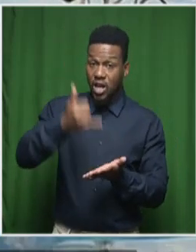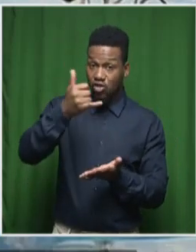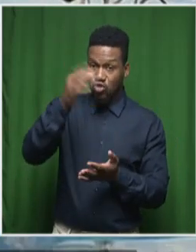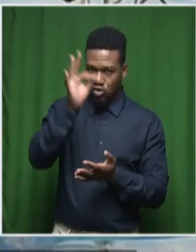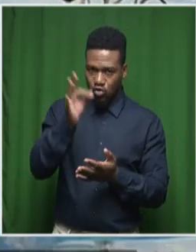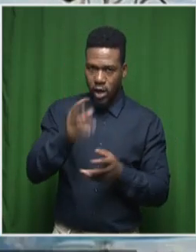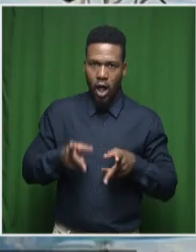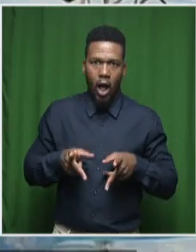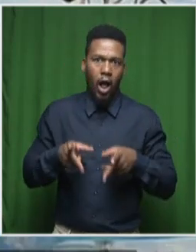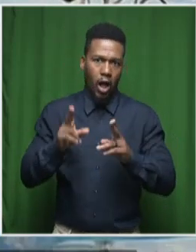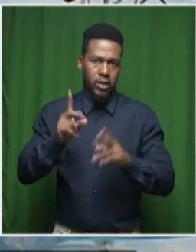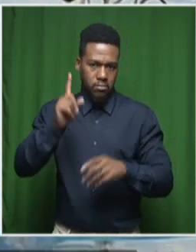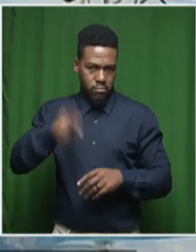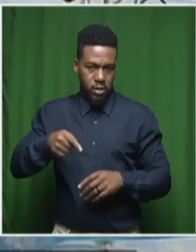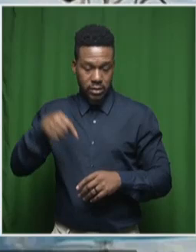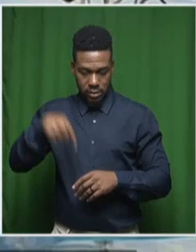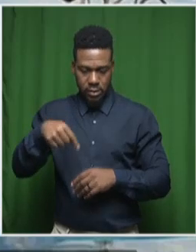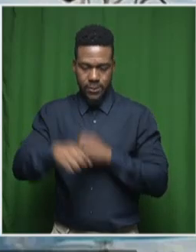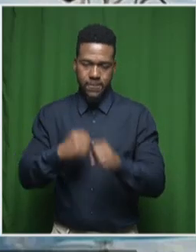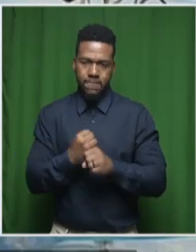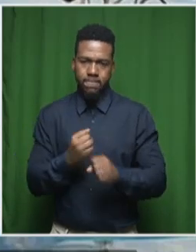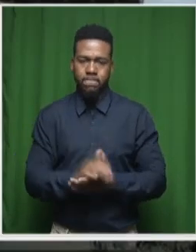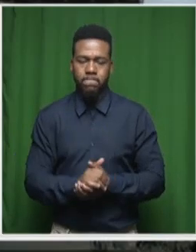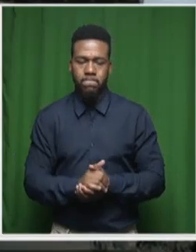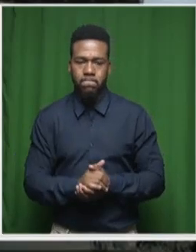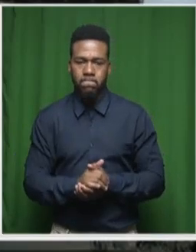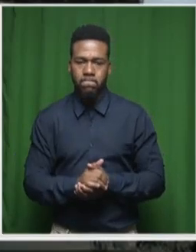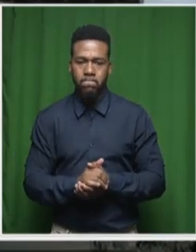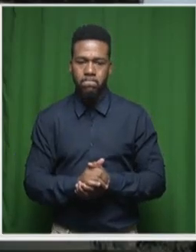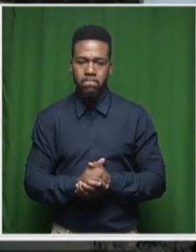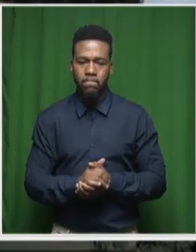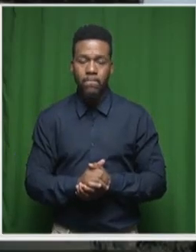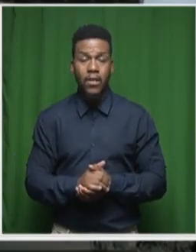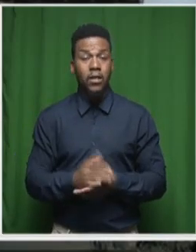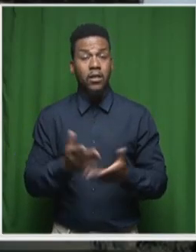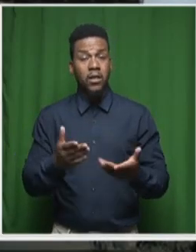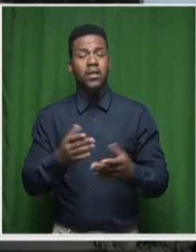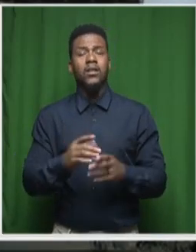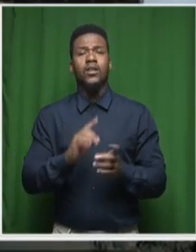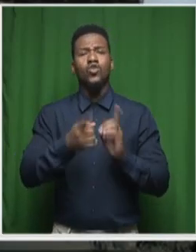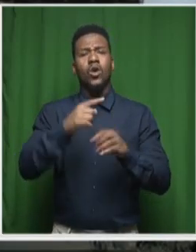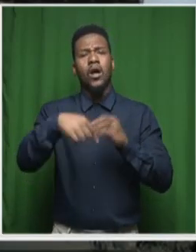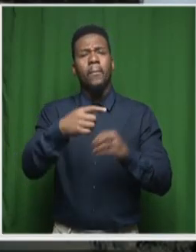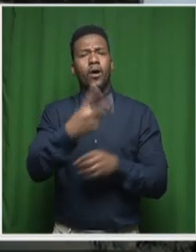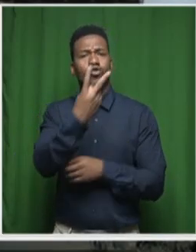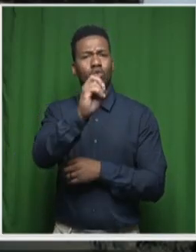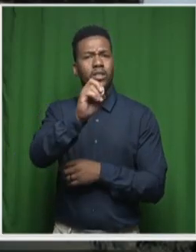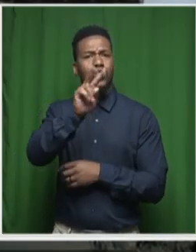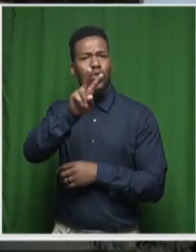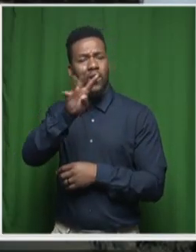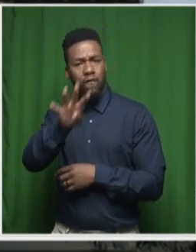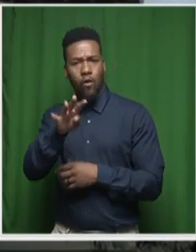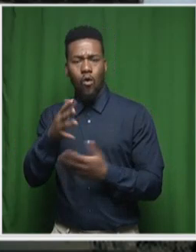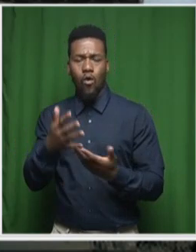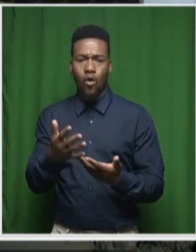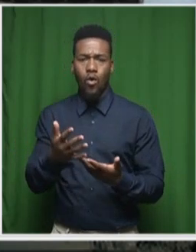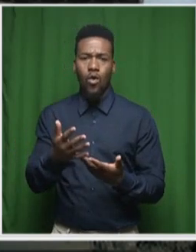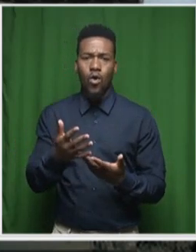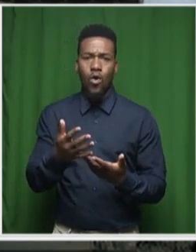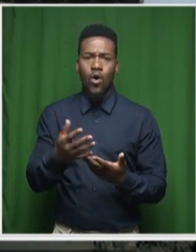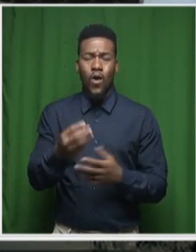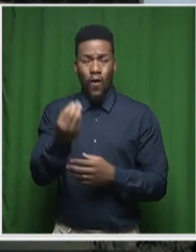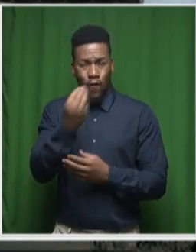cut in this fiscal year. And speaking of 2024, I suppose we can't have this conversation without even touching on